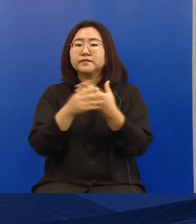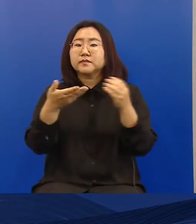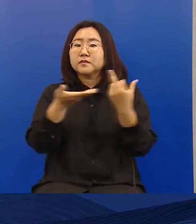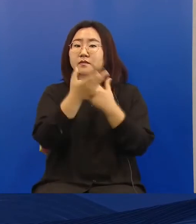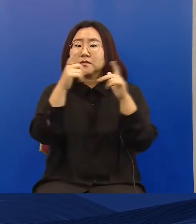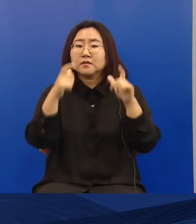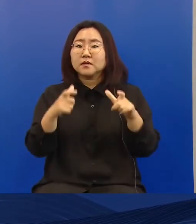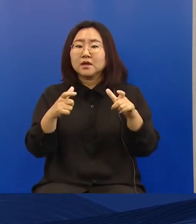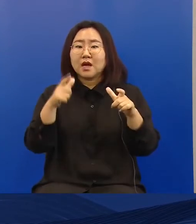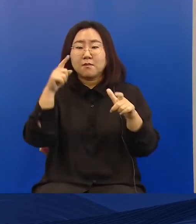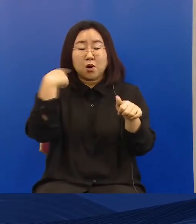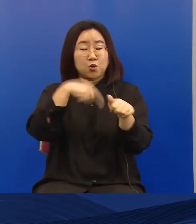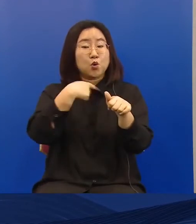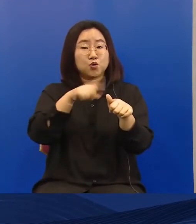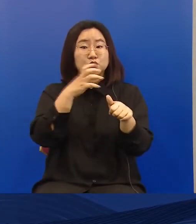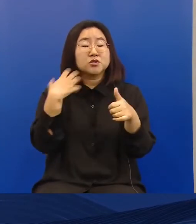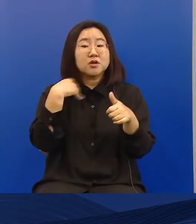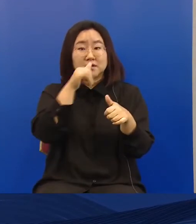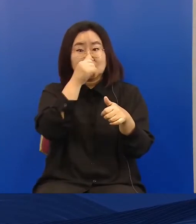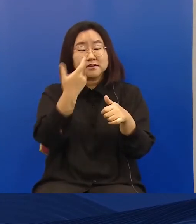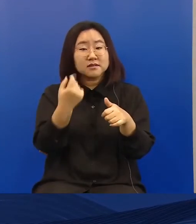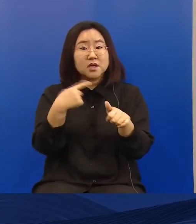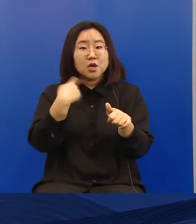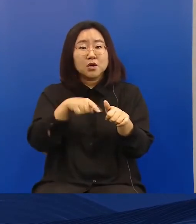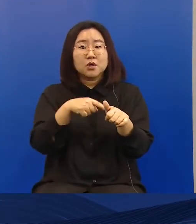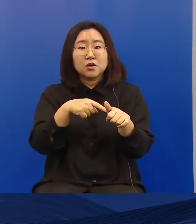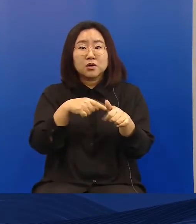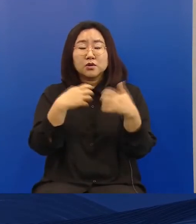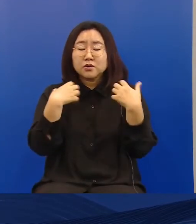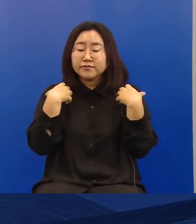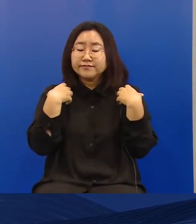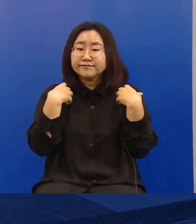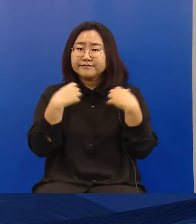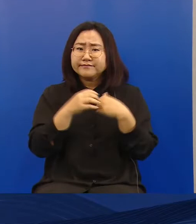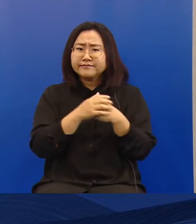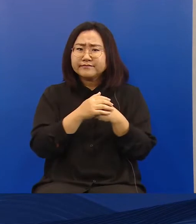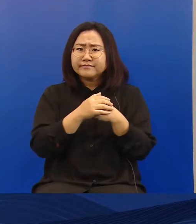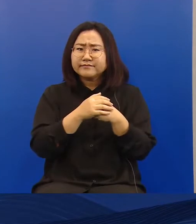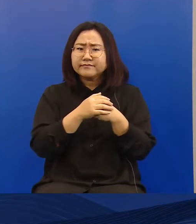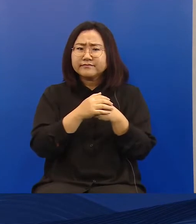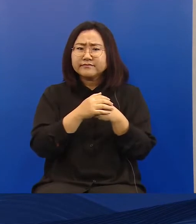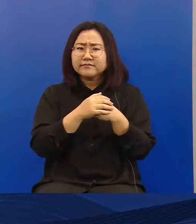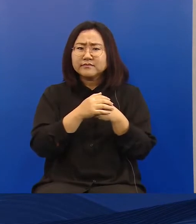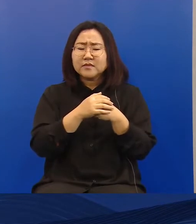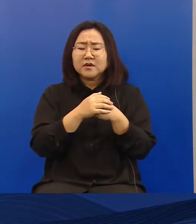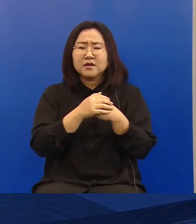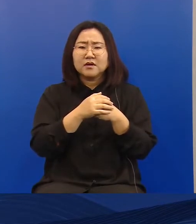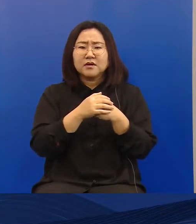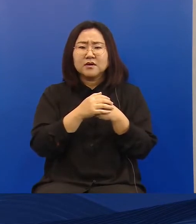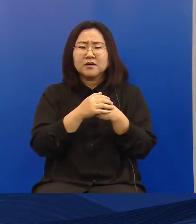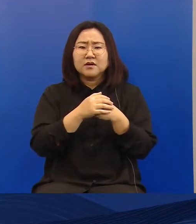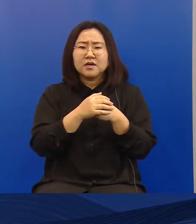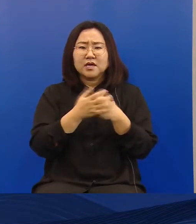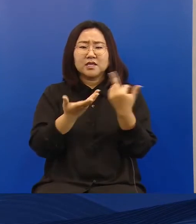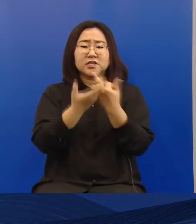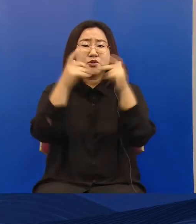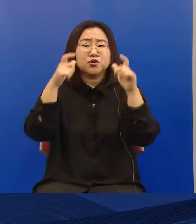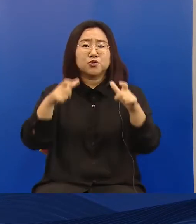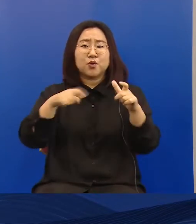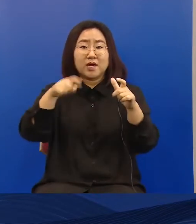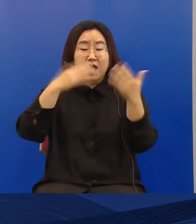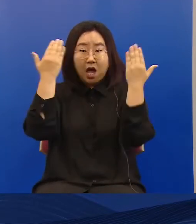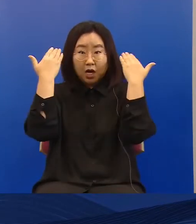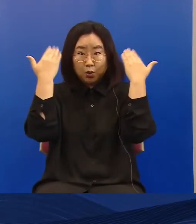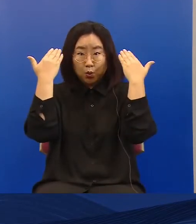example, I believe Jeju-do has Office of Education. Maybe they can